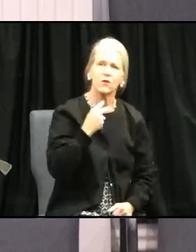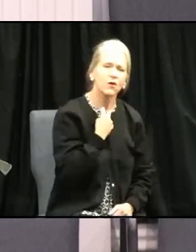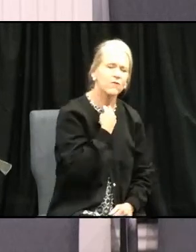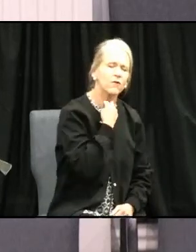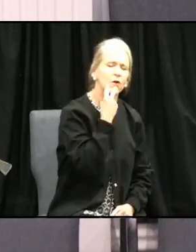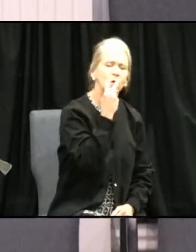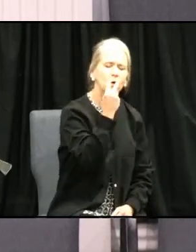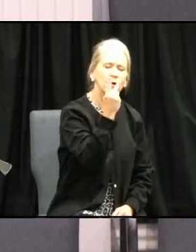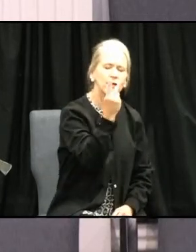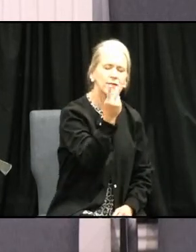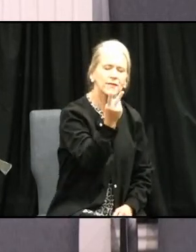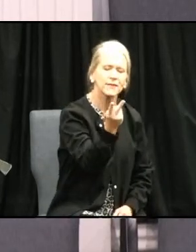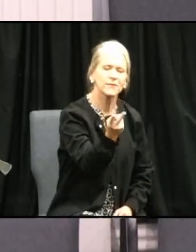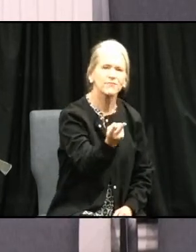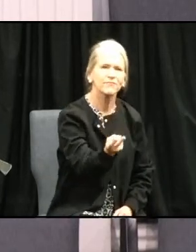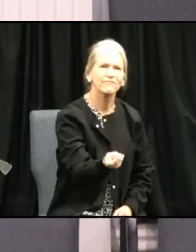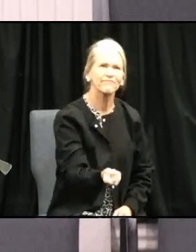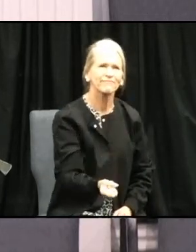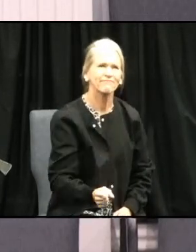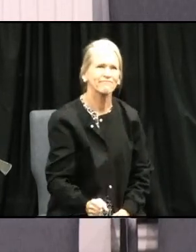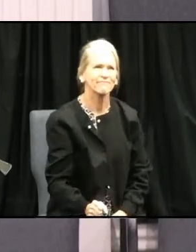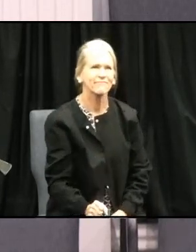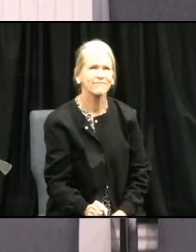love your